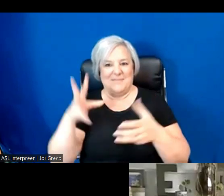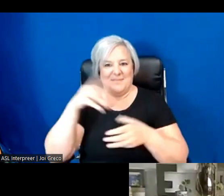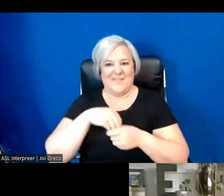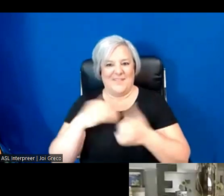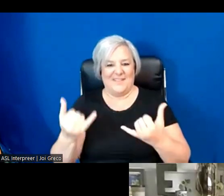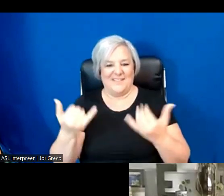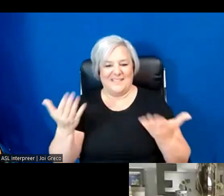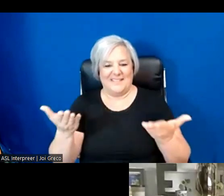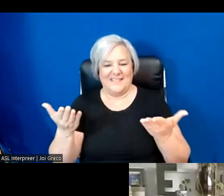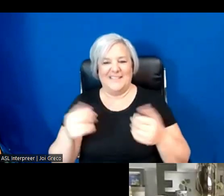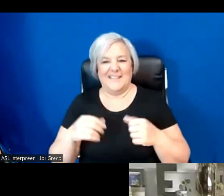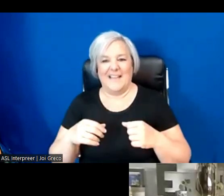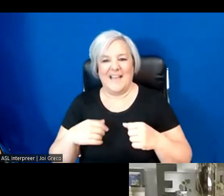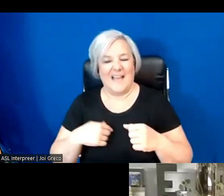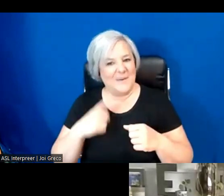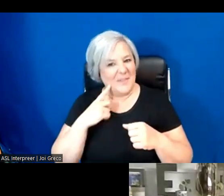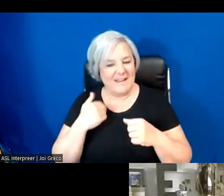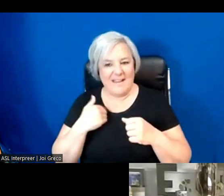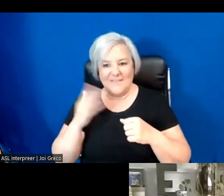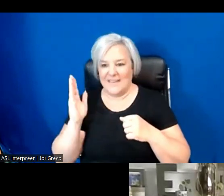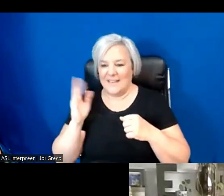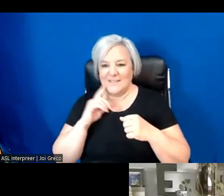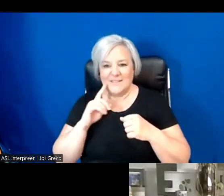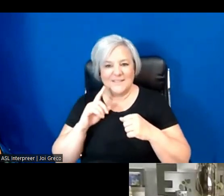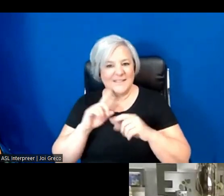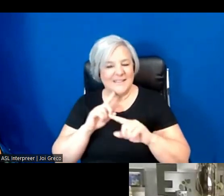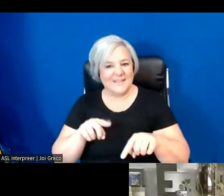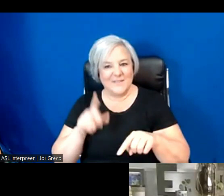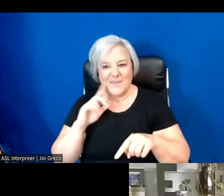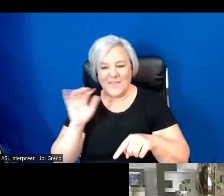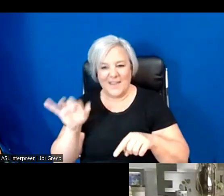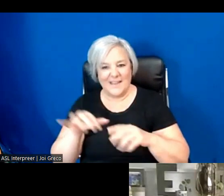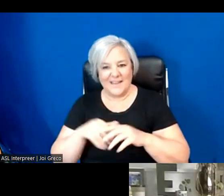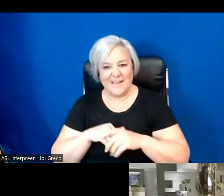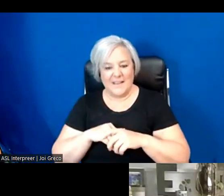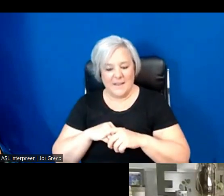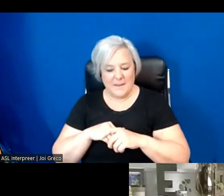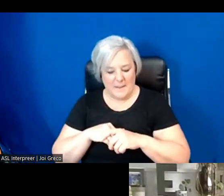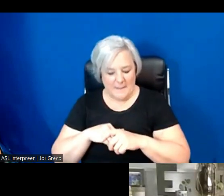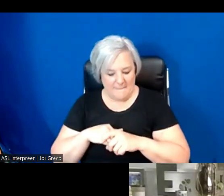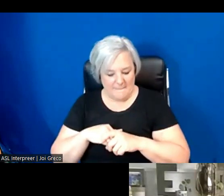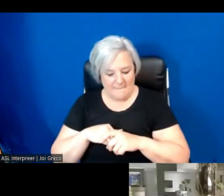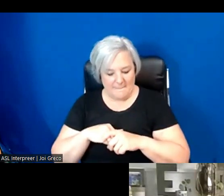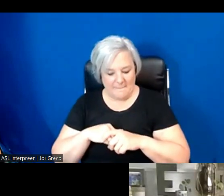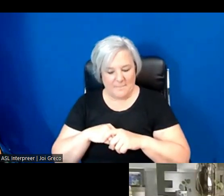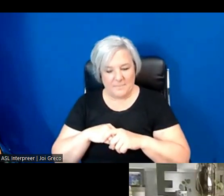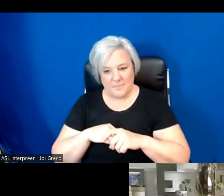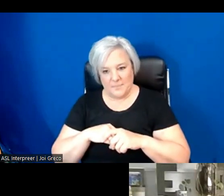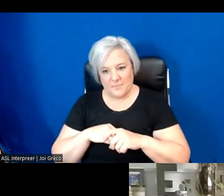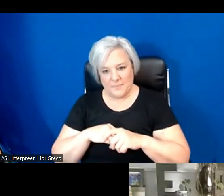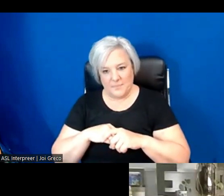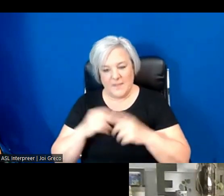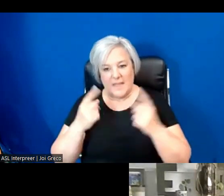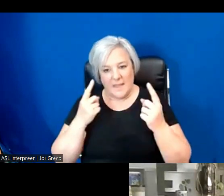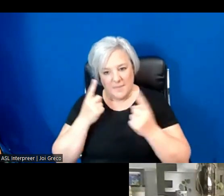I don't know that I quite have an answer for that. I mean, I think that I think we